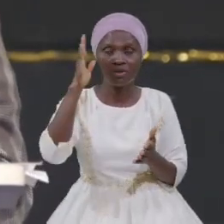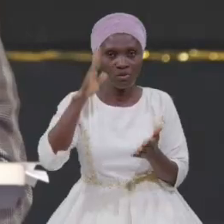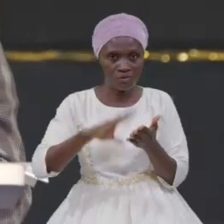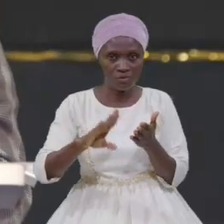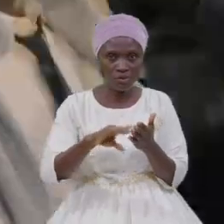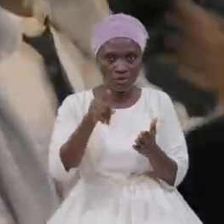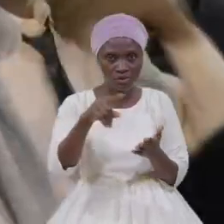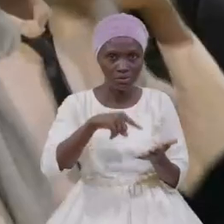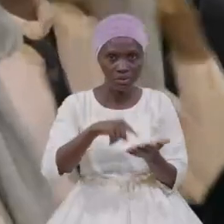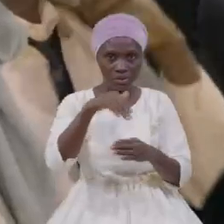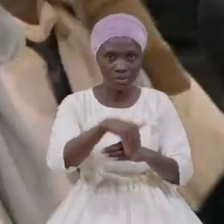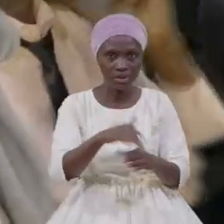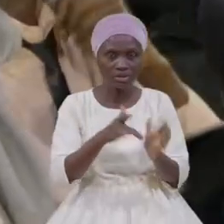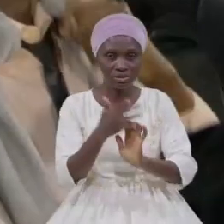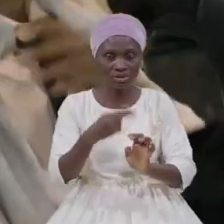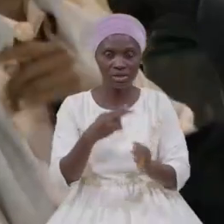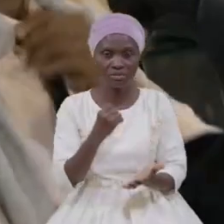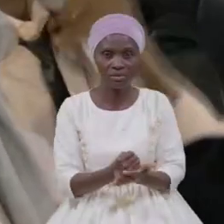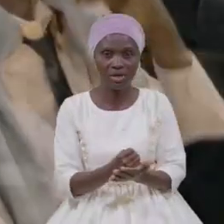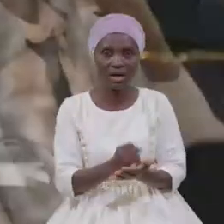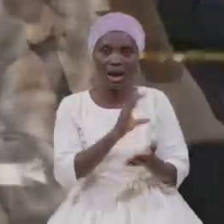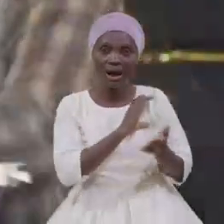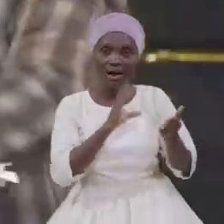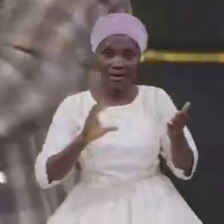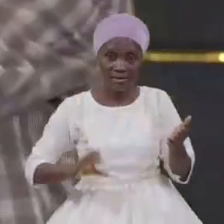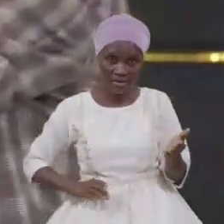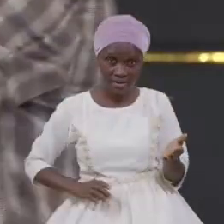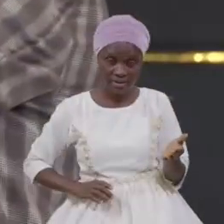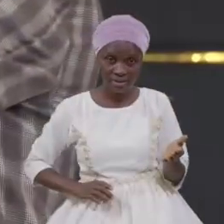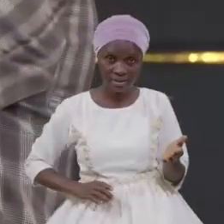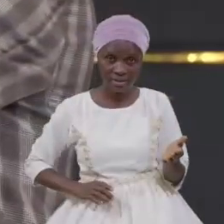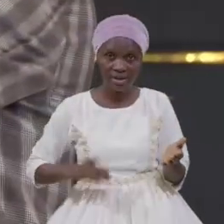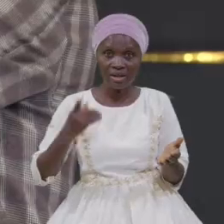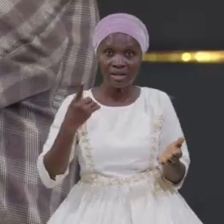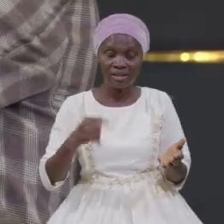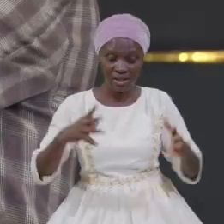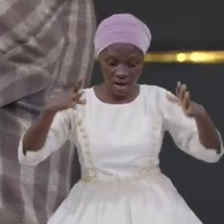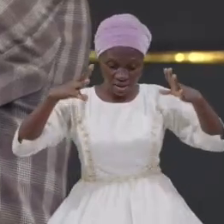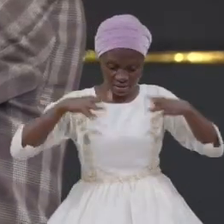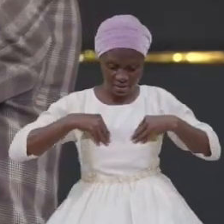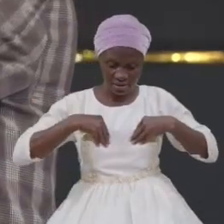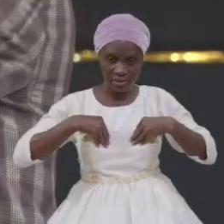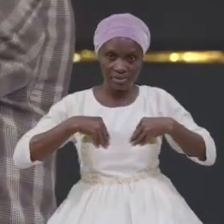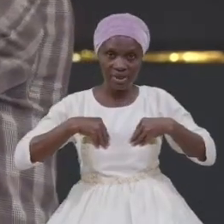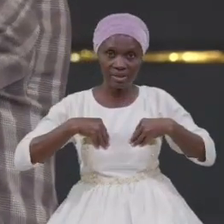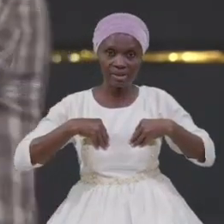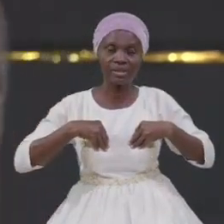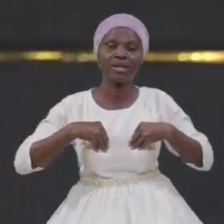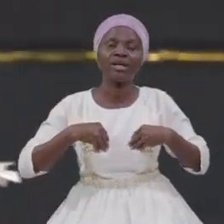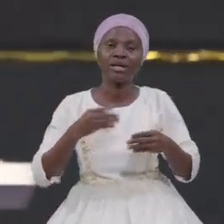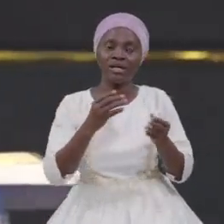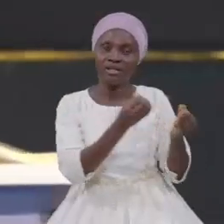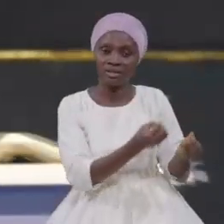Amen. Christ, the accepted sacrifice and a final